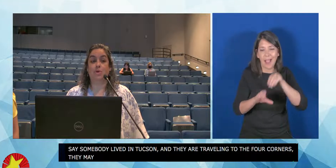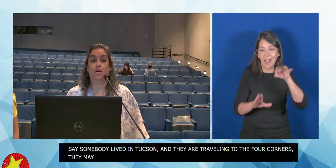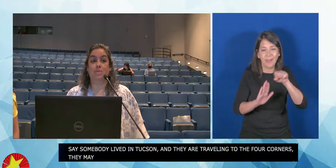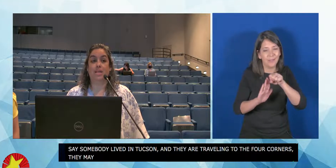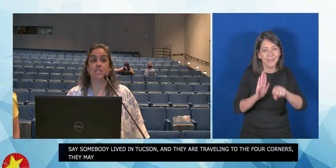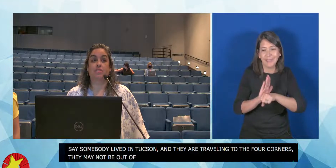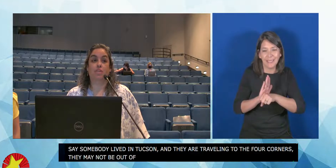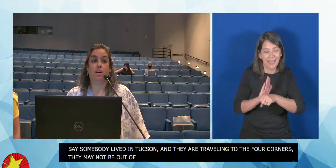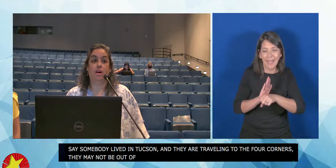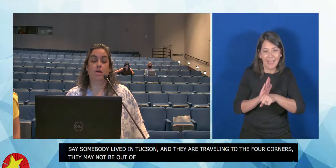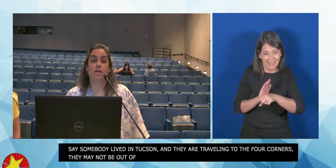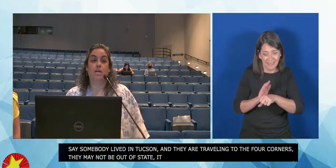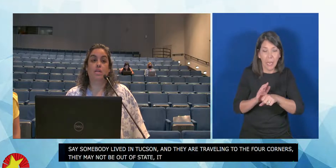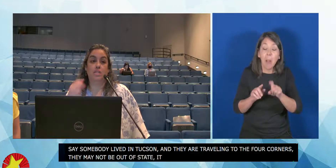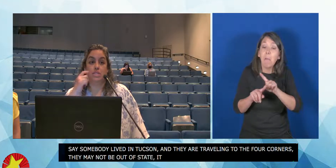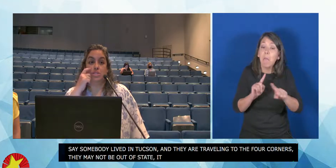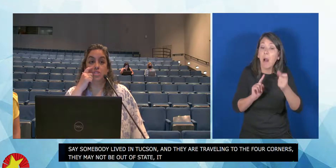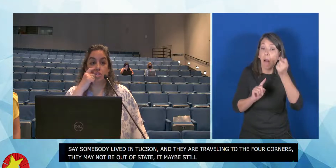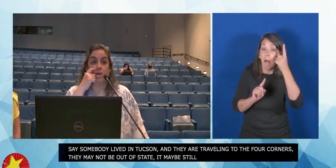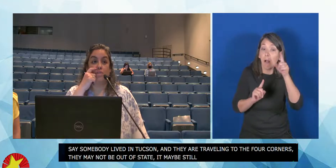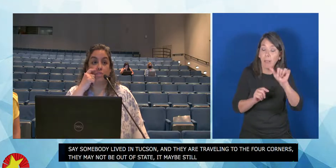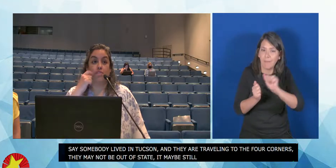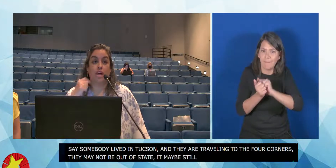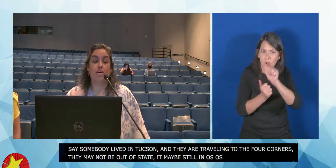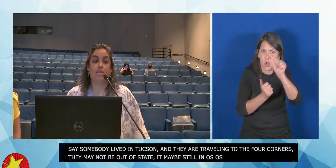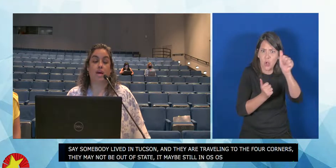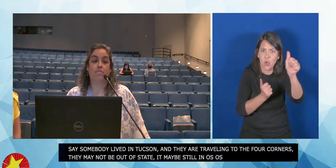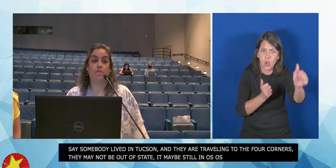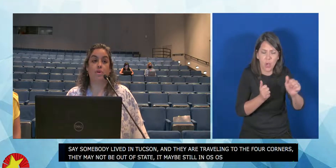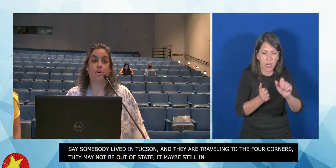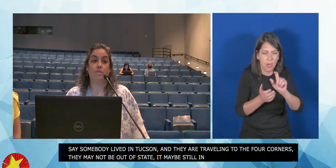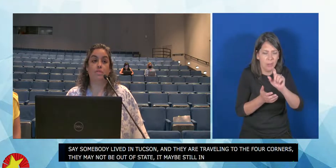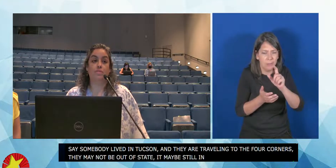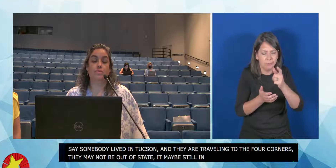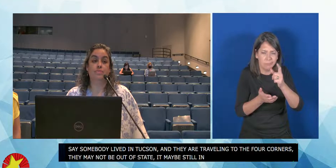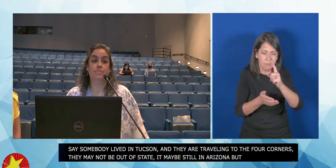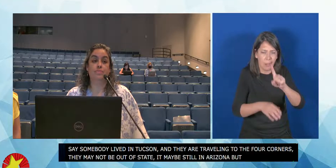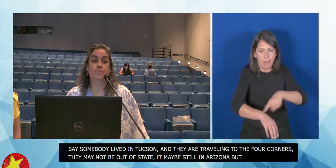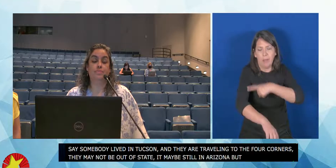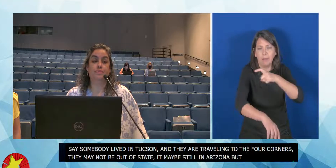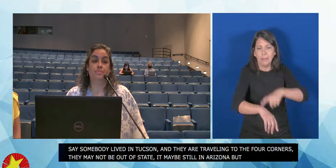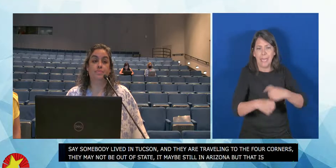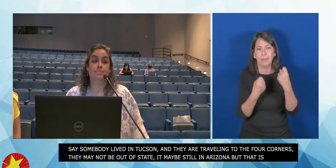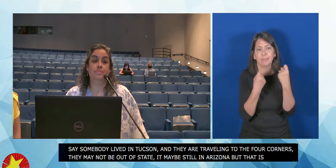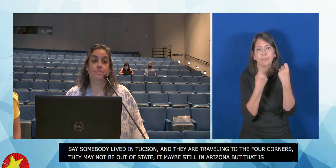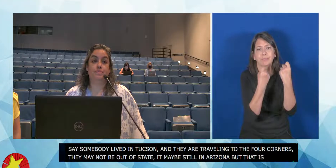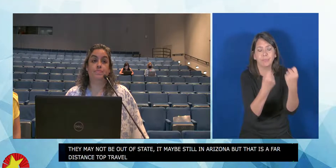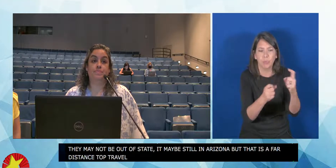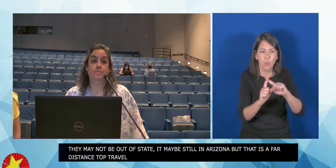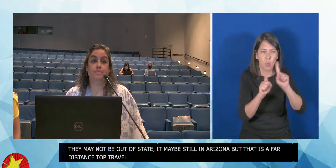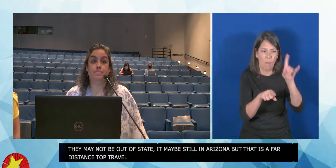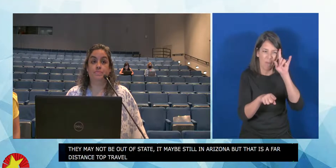in Arizona, but that's a far distance to travel for that funeral.